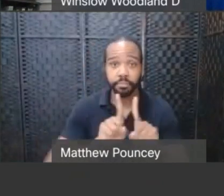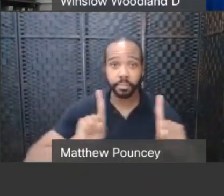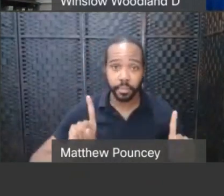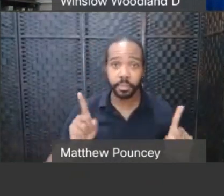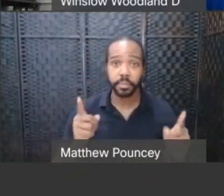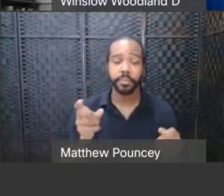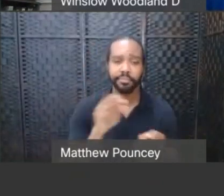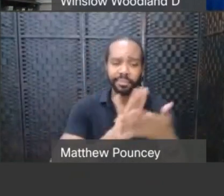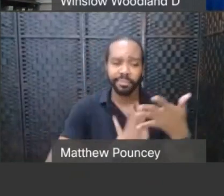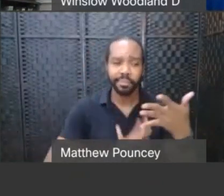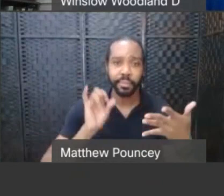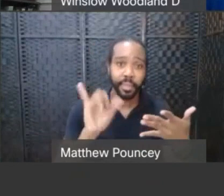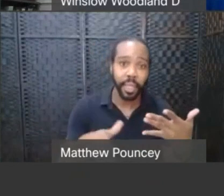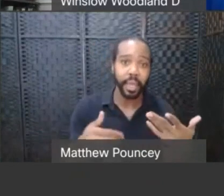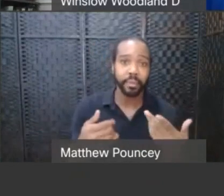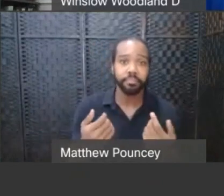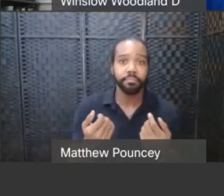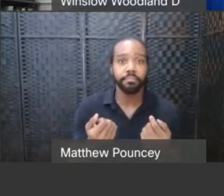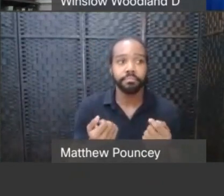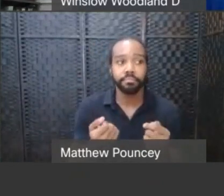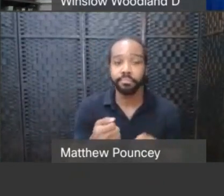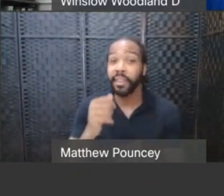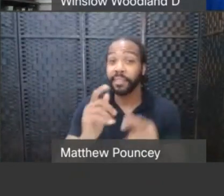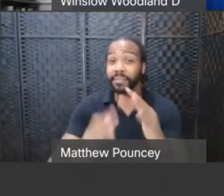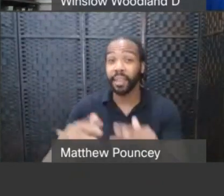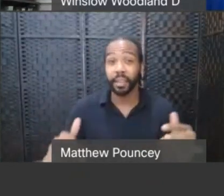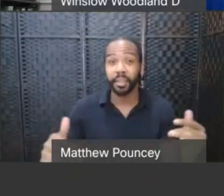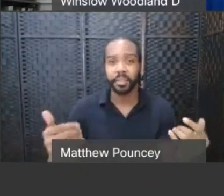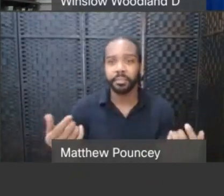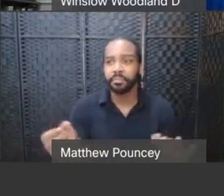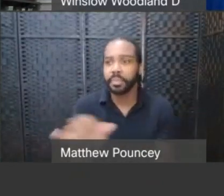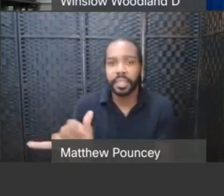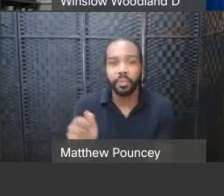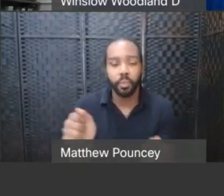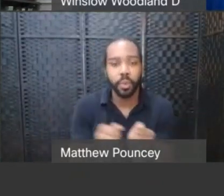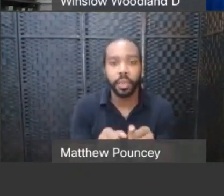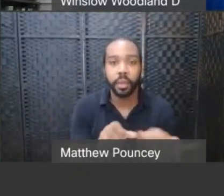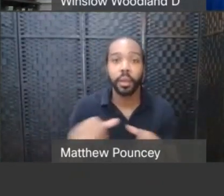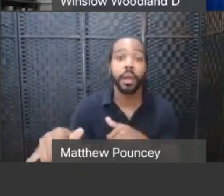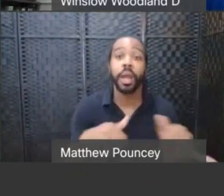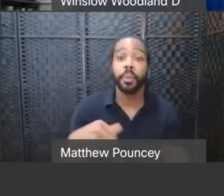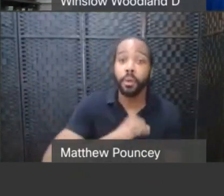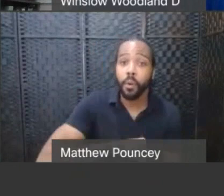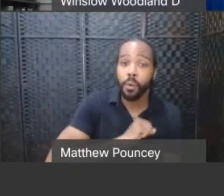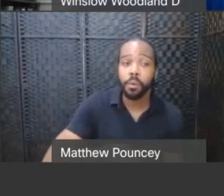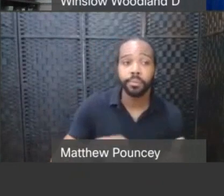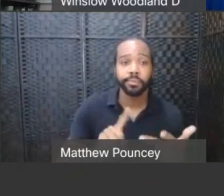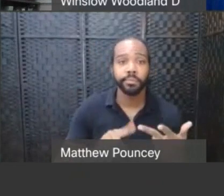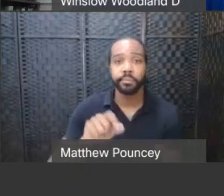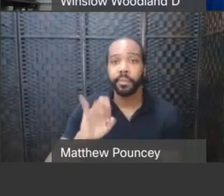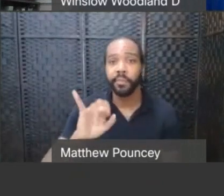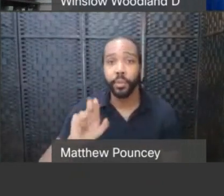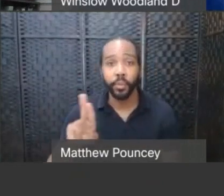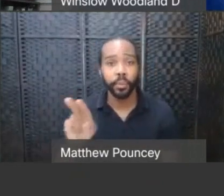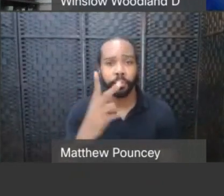work for any, variant, works for the common cold, works for the flu, right? So even though the things about